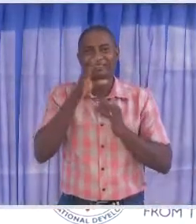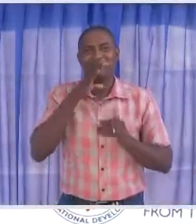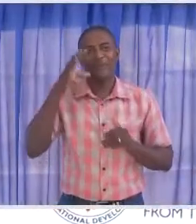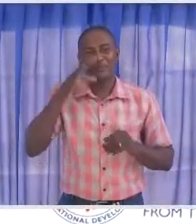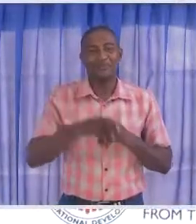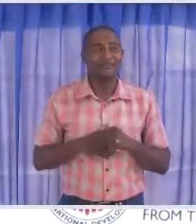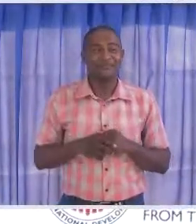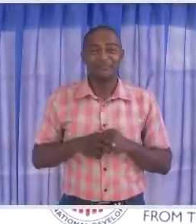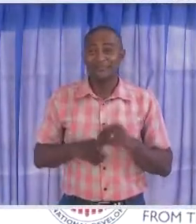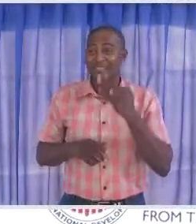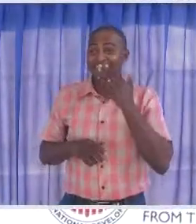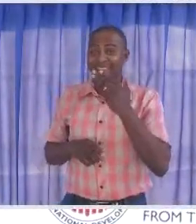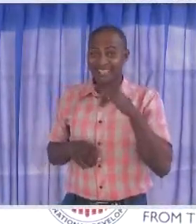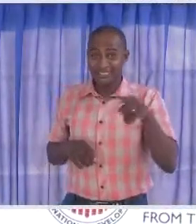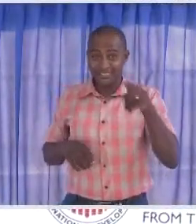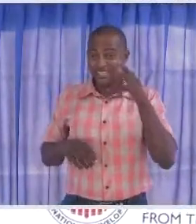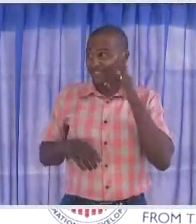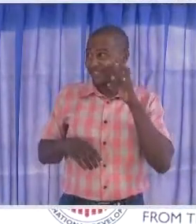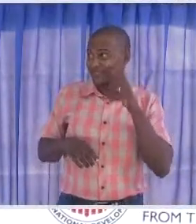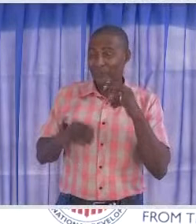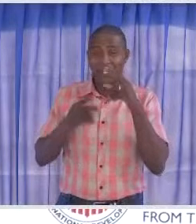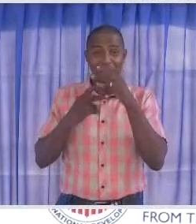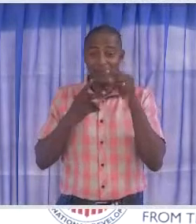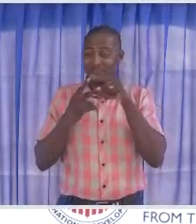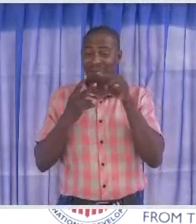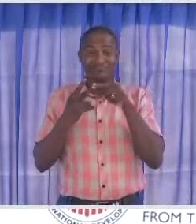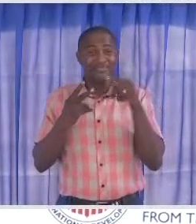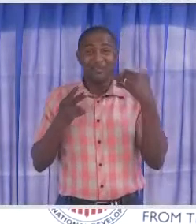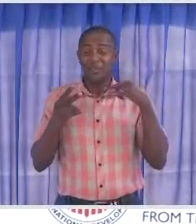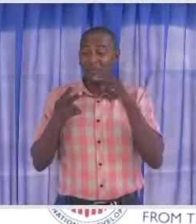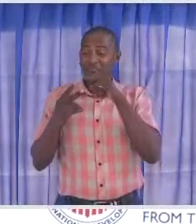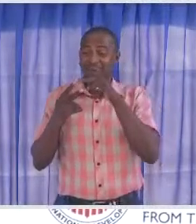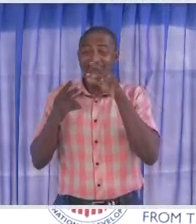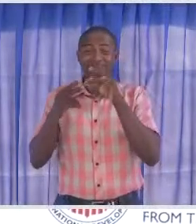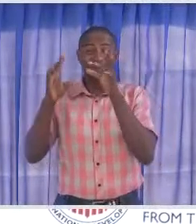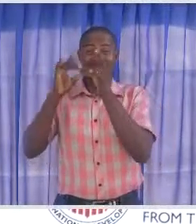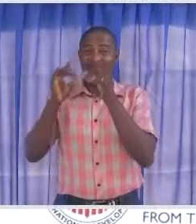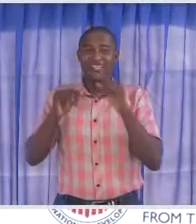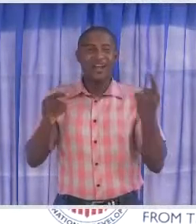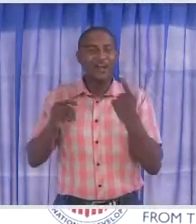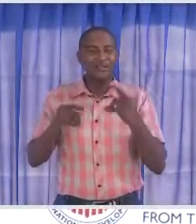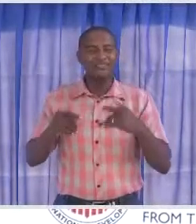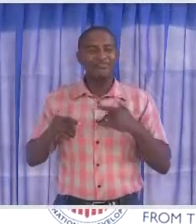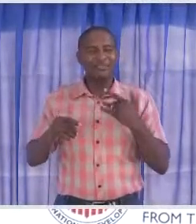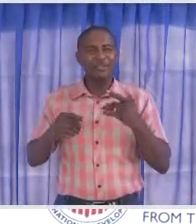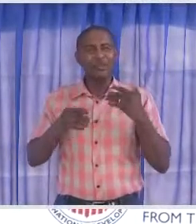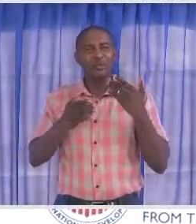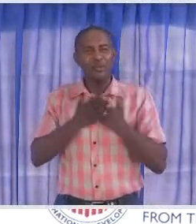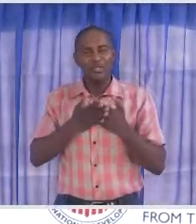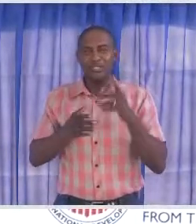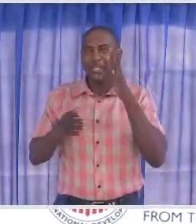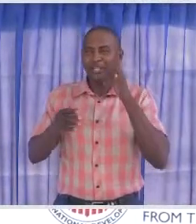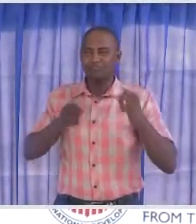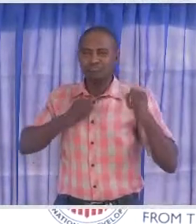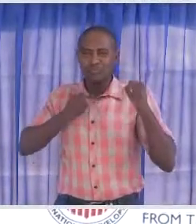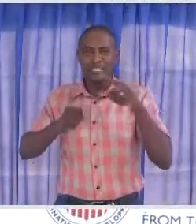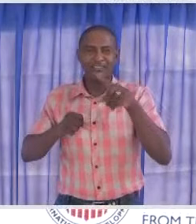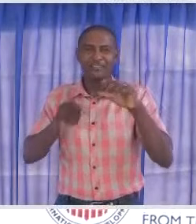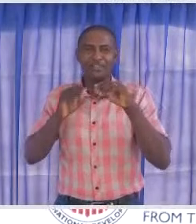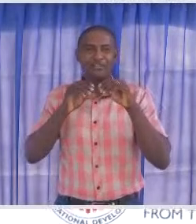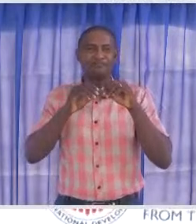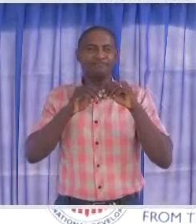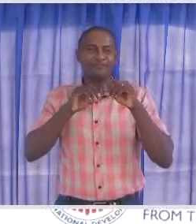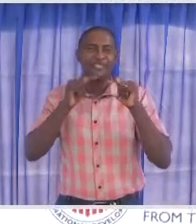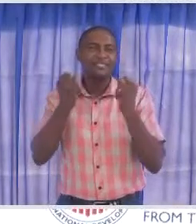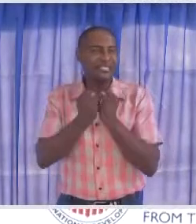Thanks. Good to hear from Sienna and great to hear from Kirsten. It's always good to feel the strength of your team, even in other countries, even though we're online and not